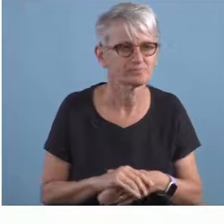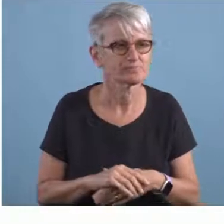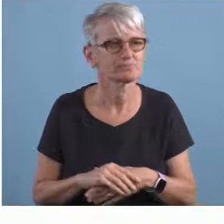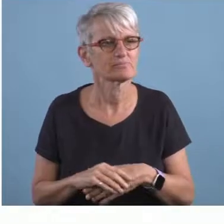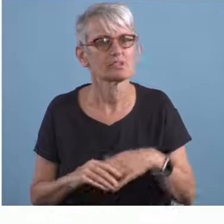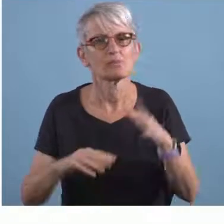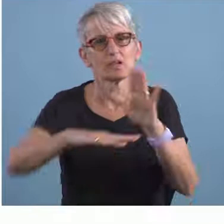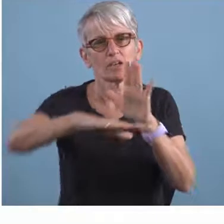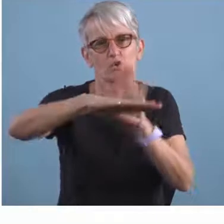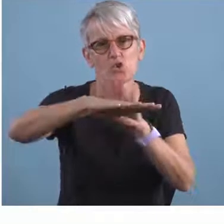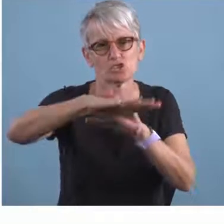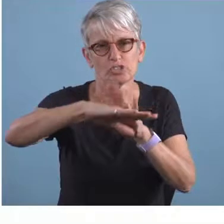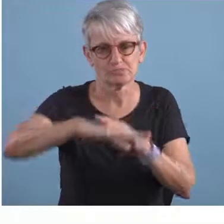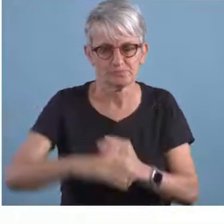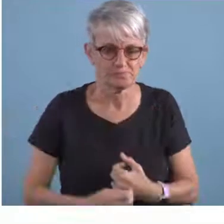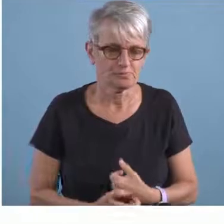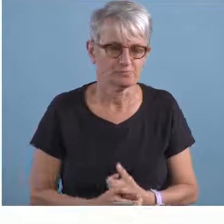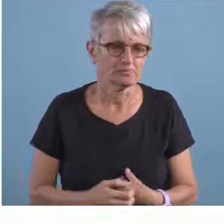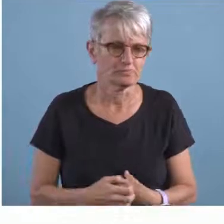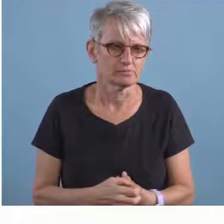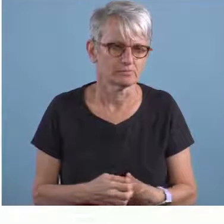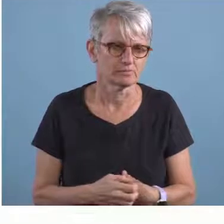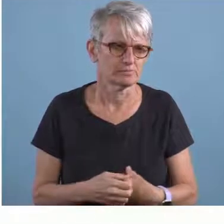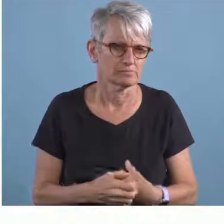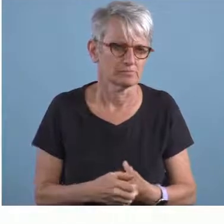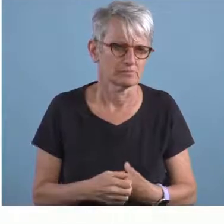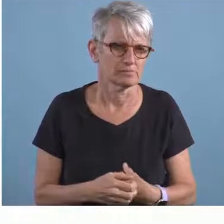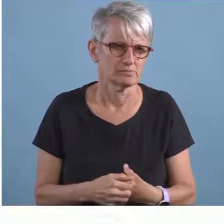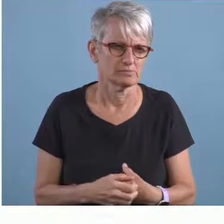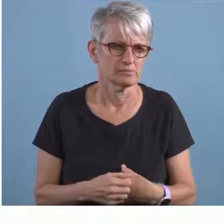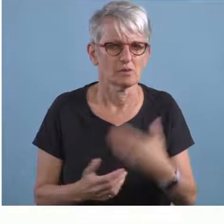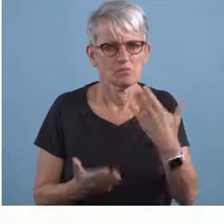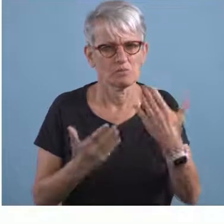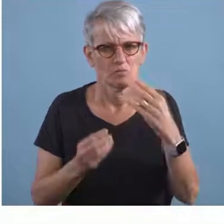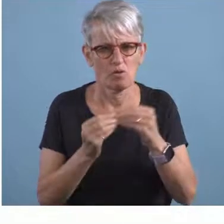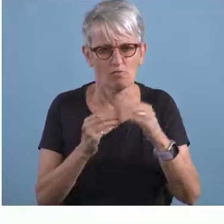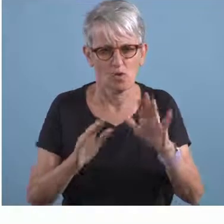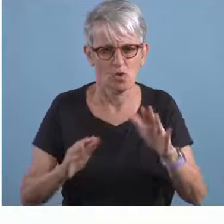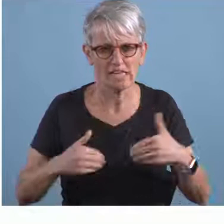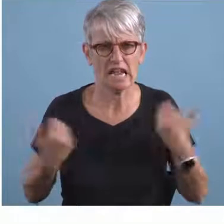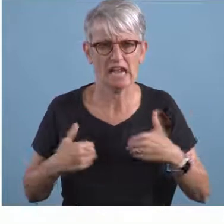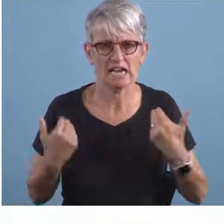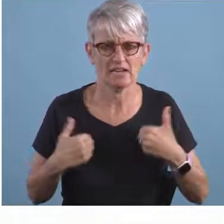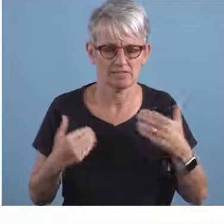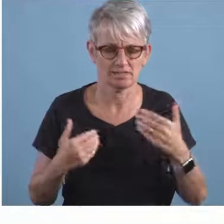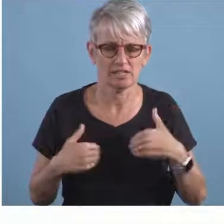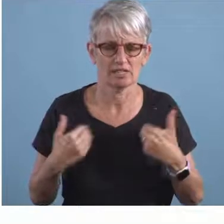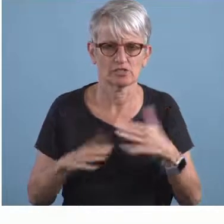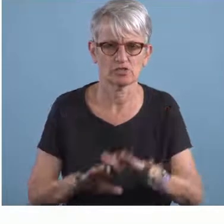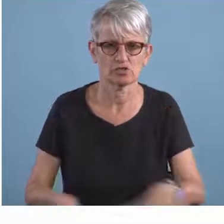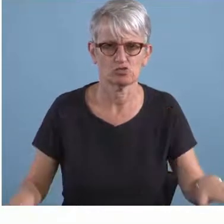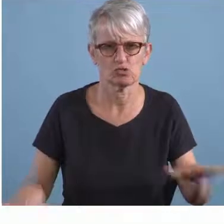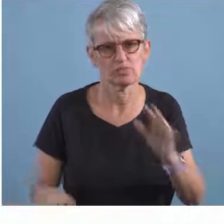a word of caution. And this applies maybe more to the little ones, should any of you be working with young children in the